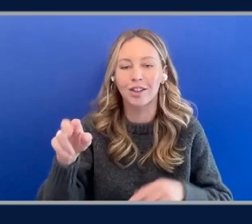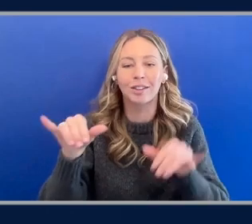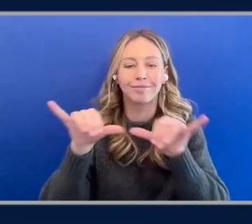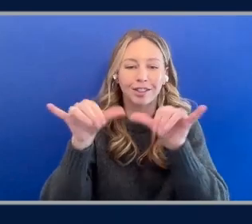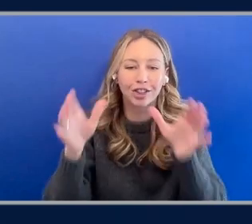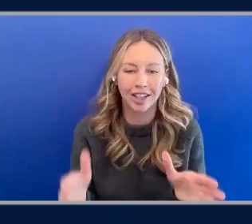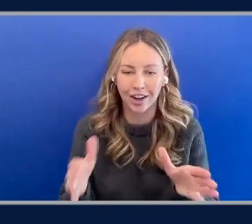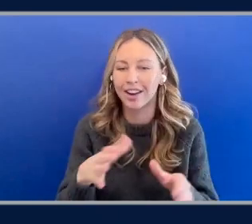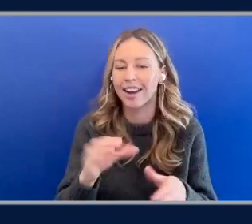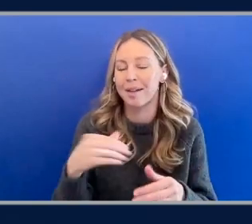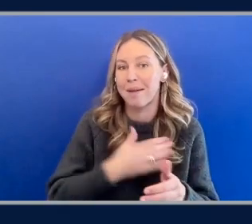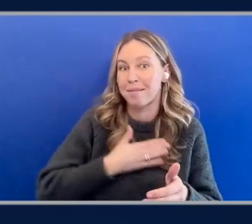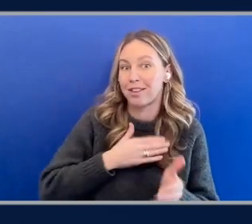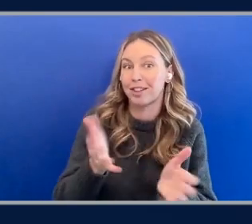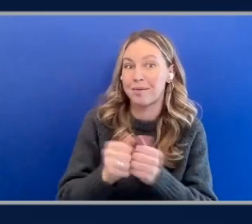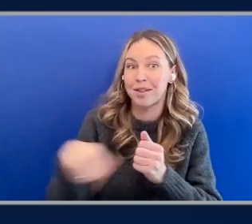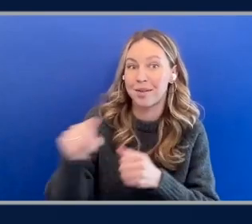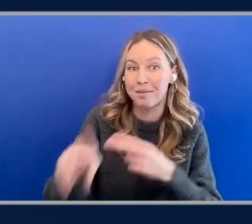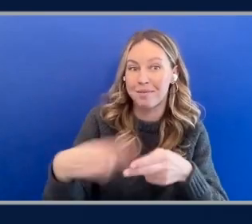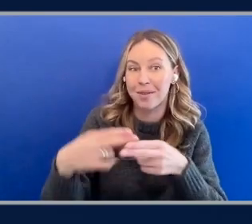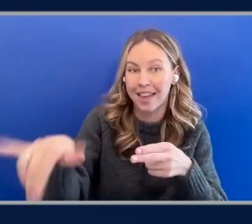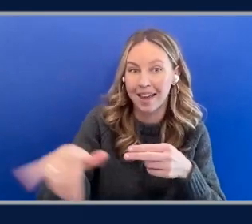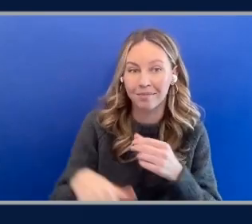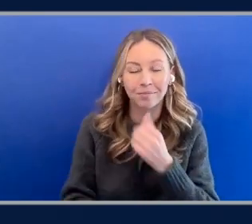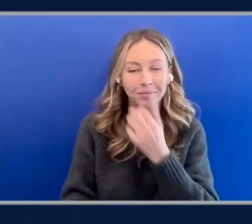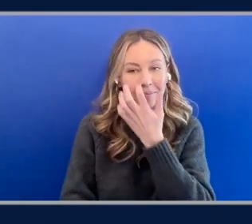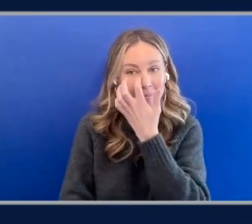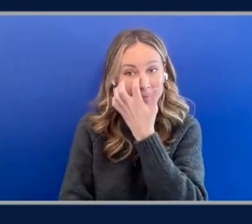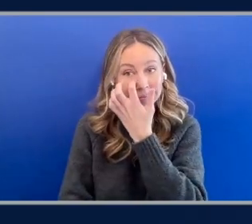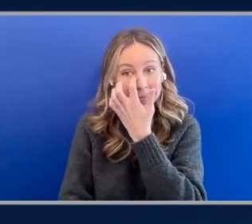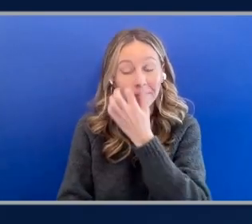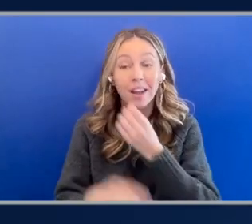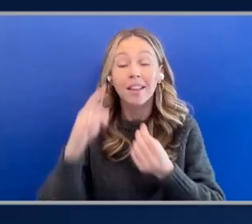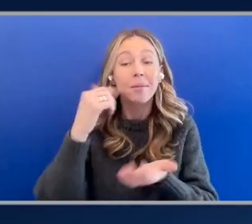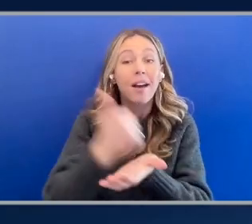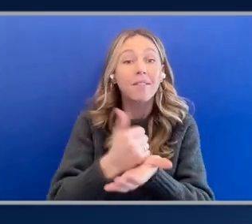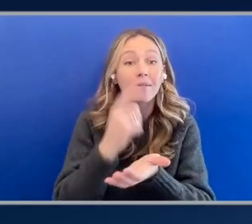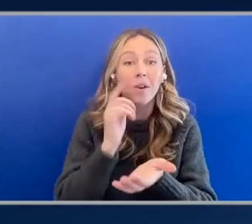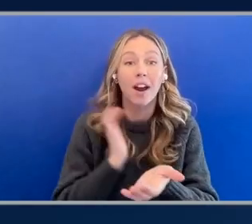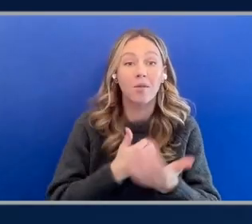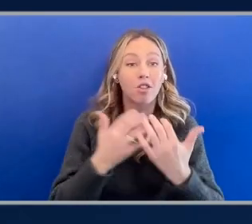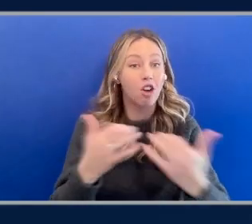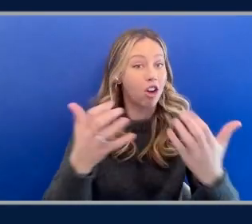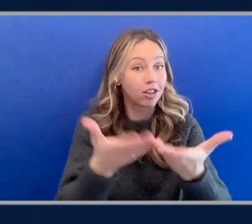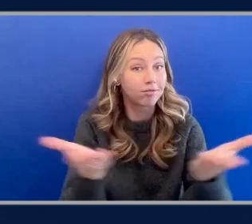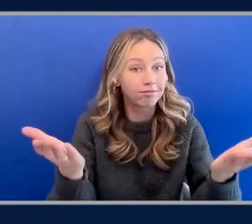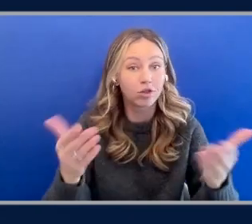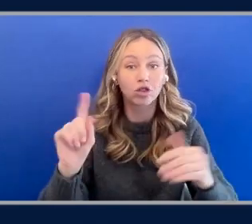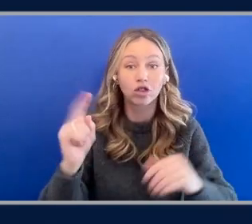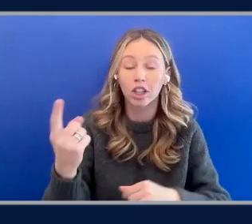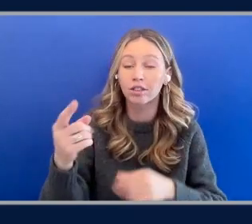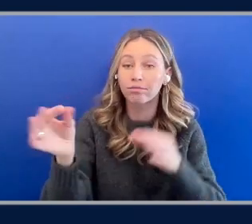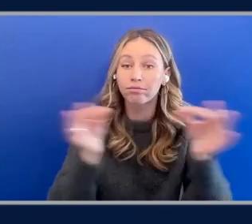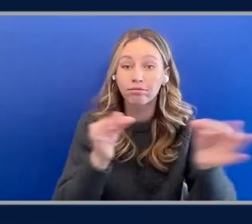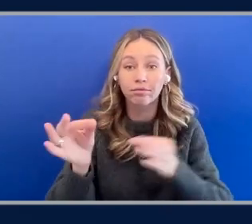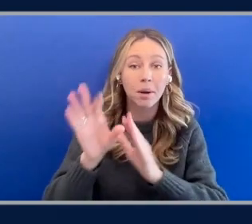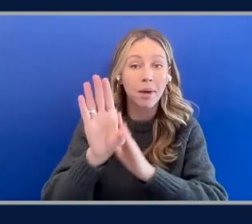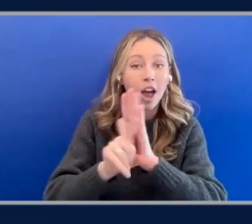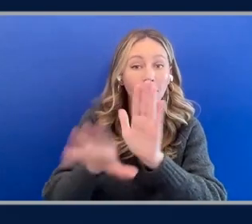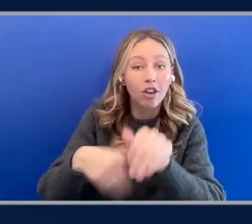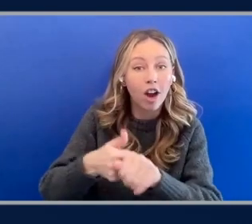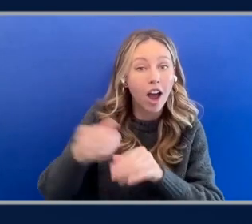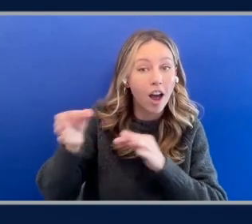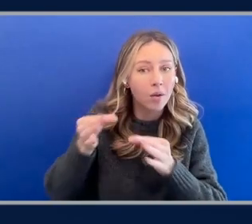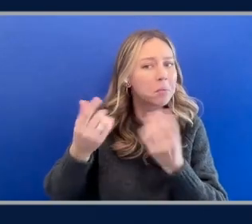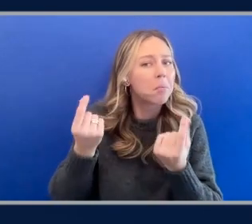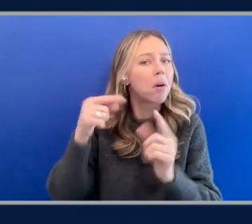about it. Fantastic. All right. So I think it would be helpful for our audience maybe to just give a little background, lay the groundwork. What is